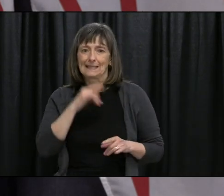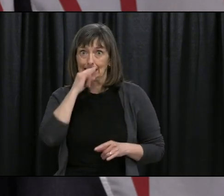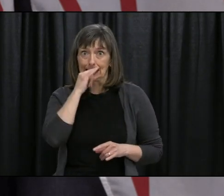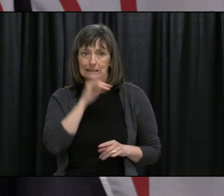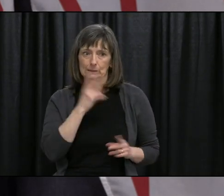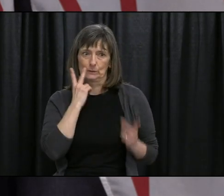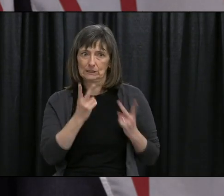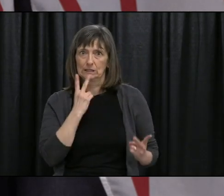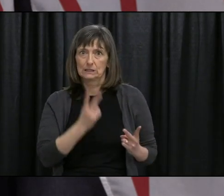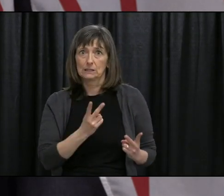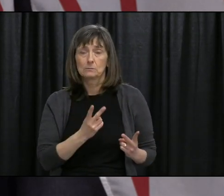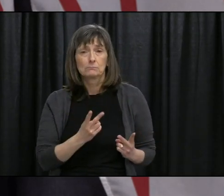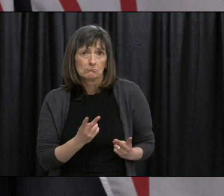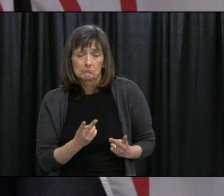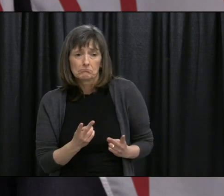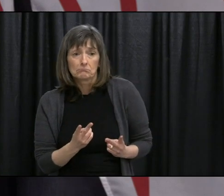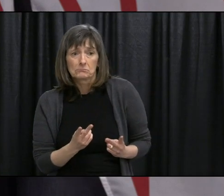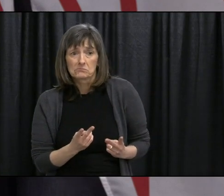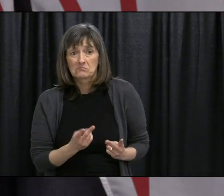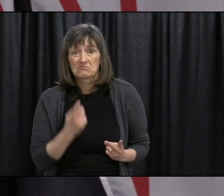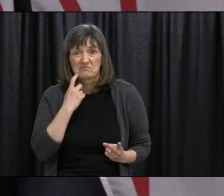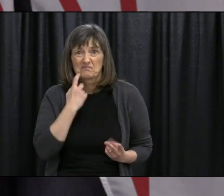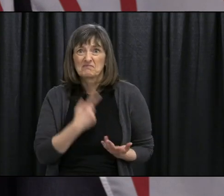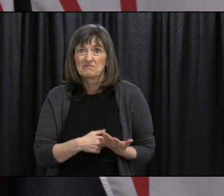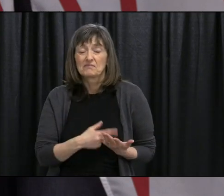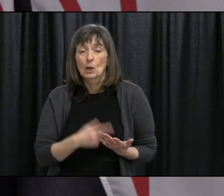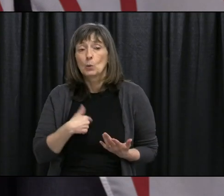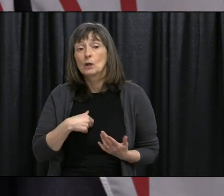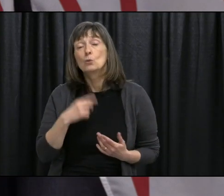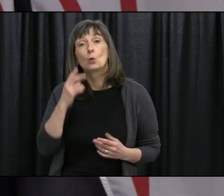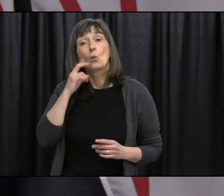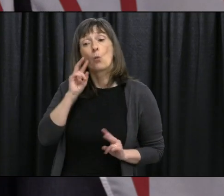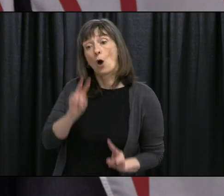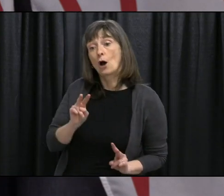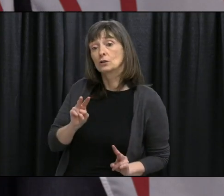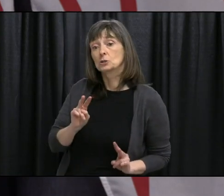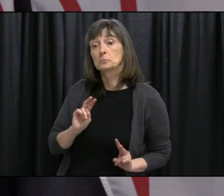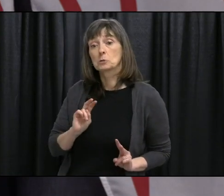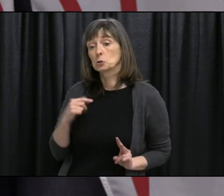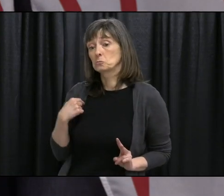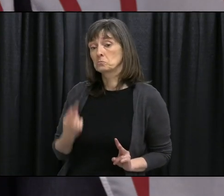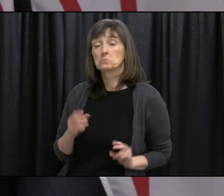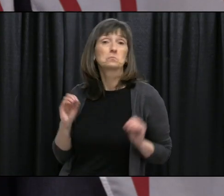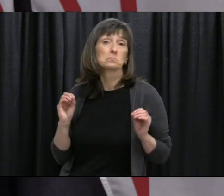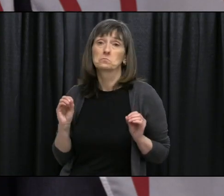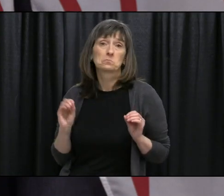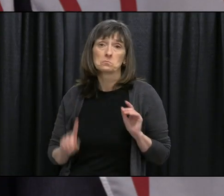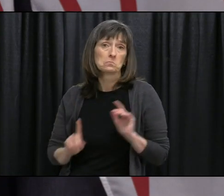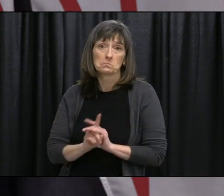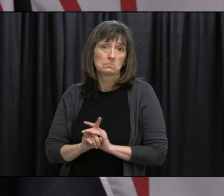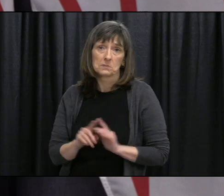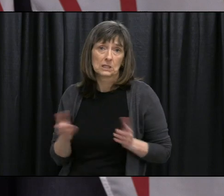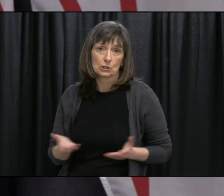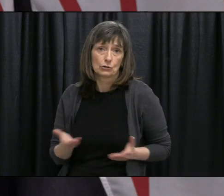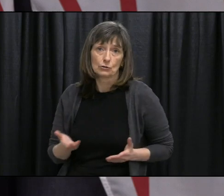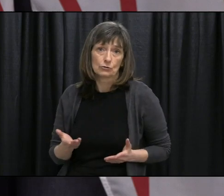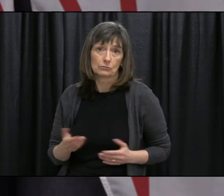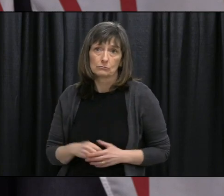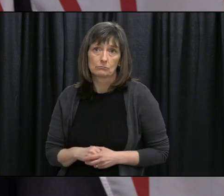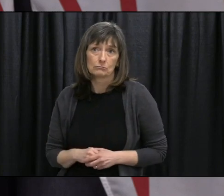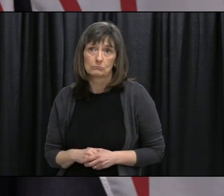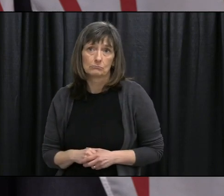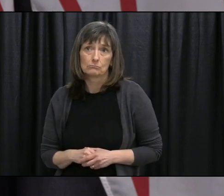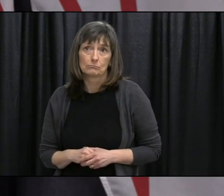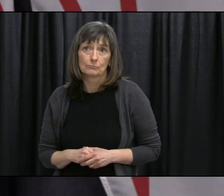this is something that we will be keeping in mind, and we haven't seen any cases here in the